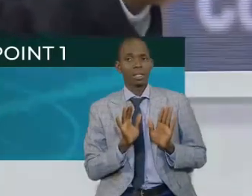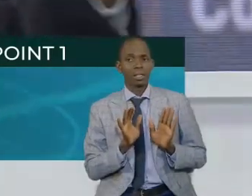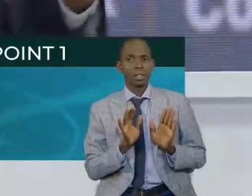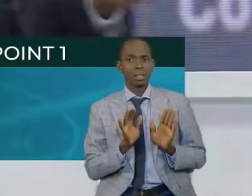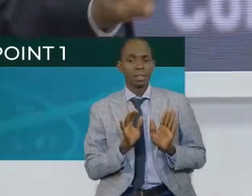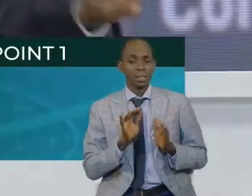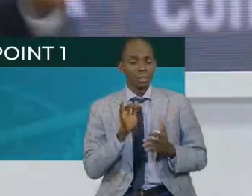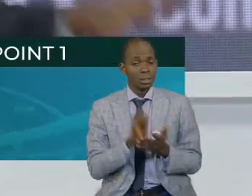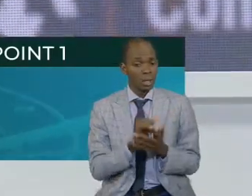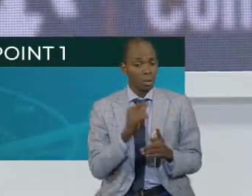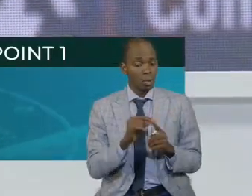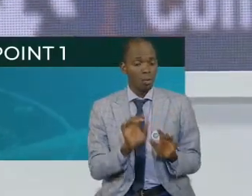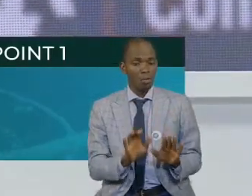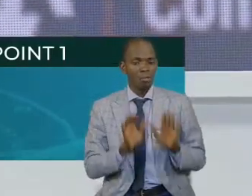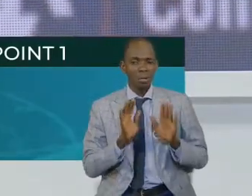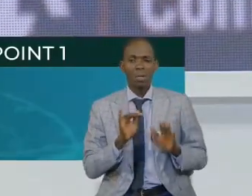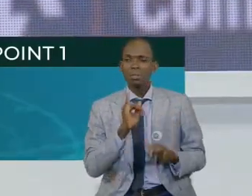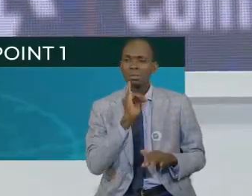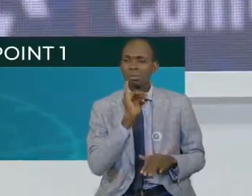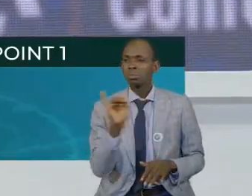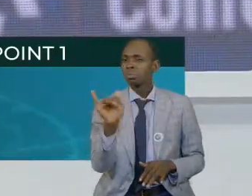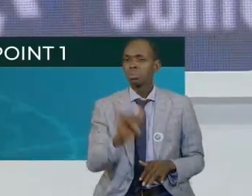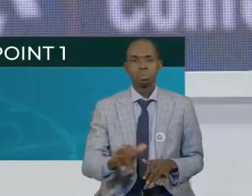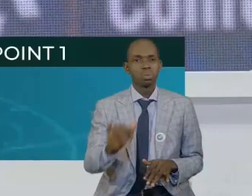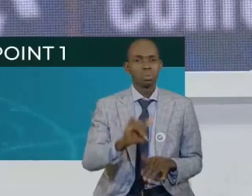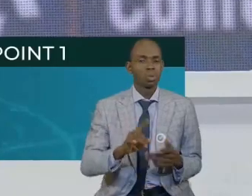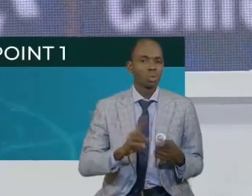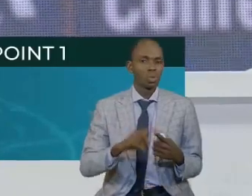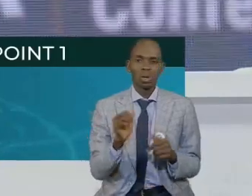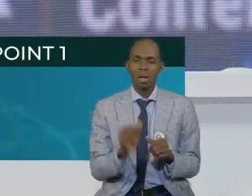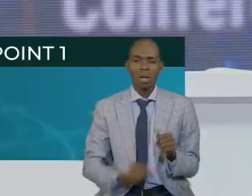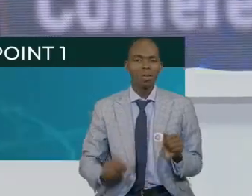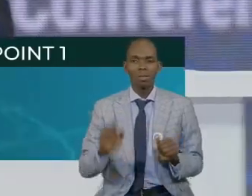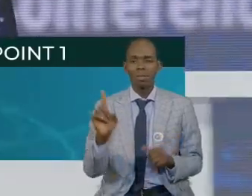That word fear is common to almost everybody.